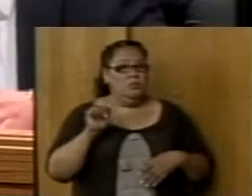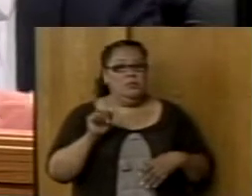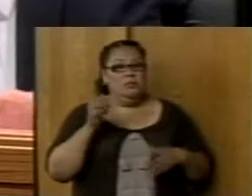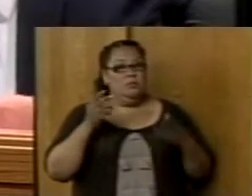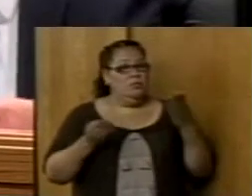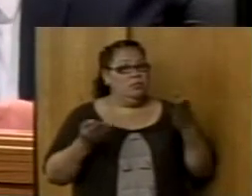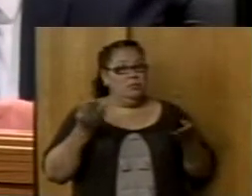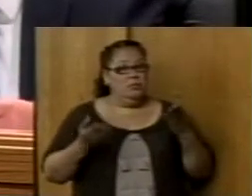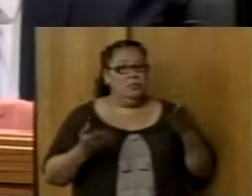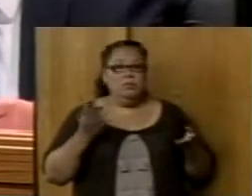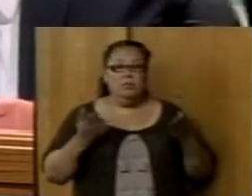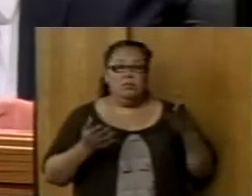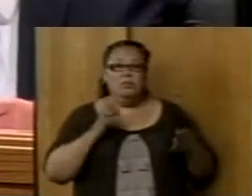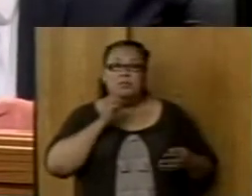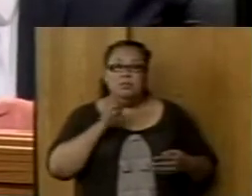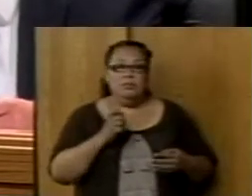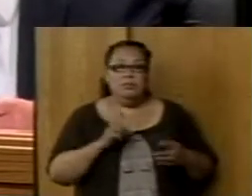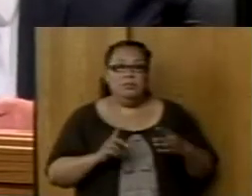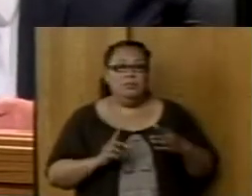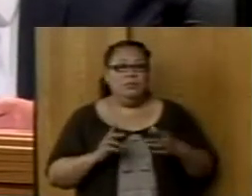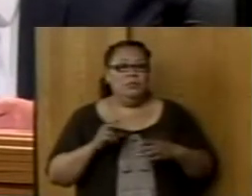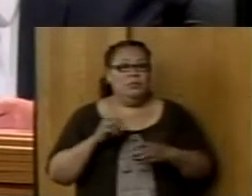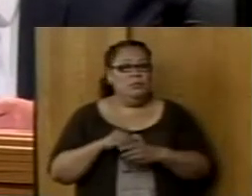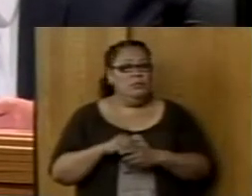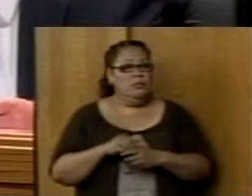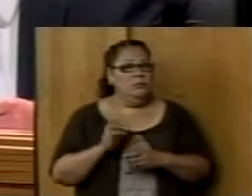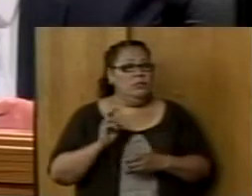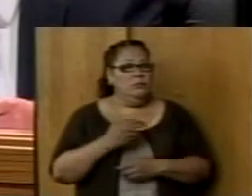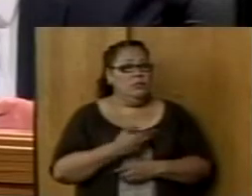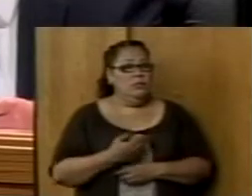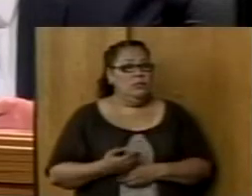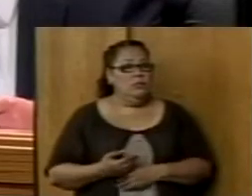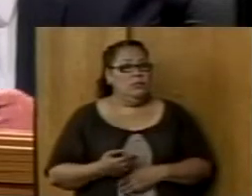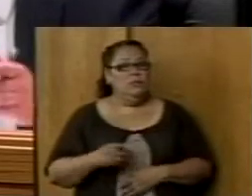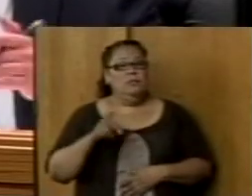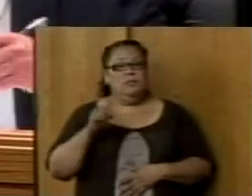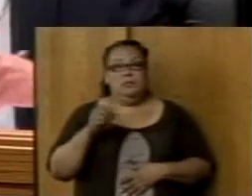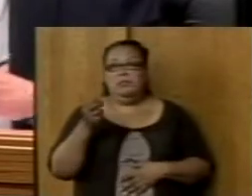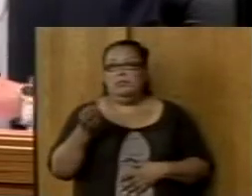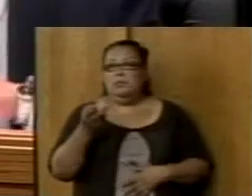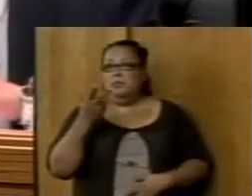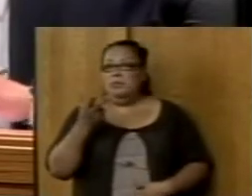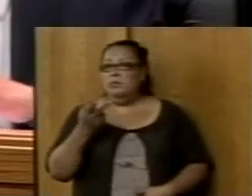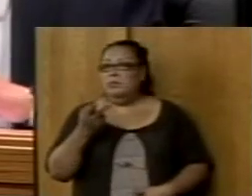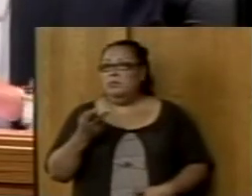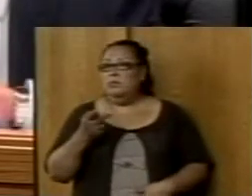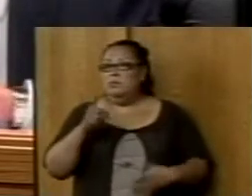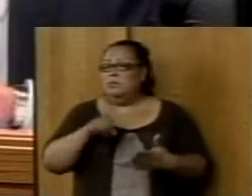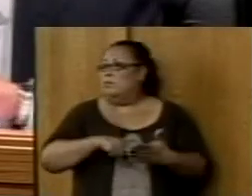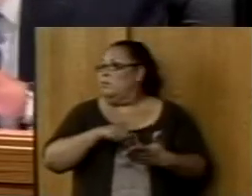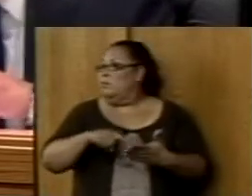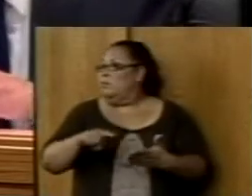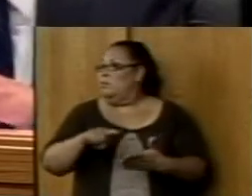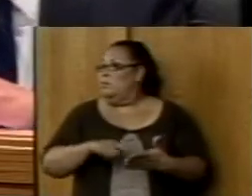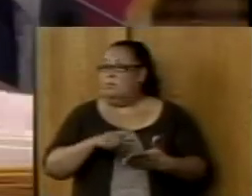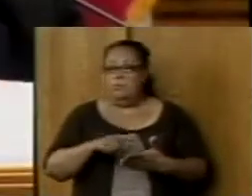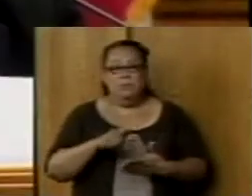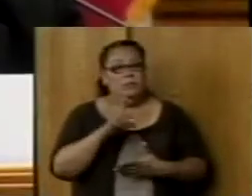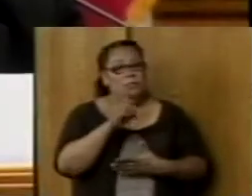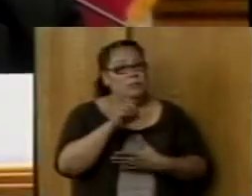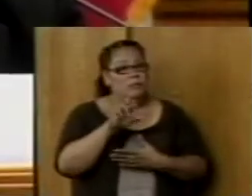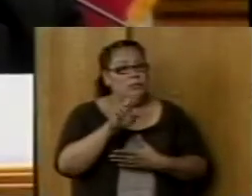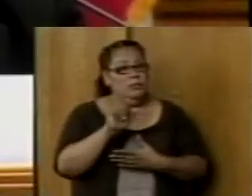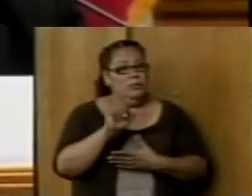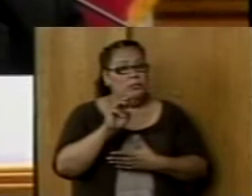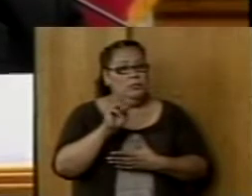item 5, recommend approving the agenda of the regular school board meeting of August 7th, 2012 with any corrections and or deletions. Dr. Montoya.